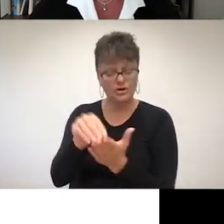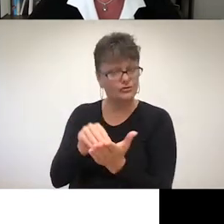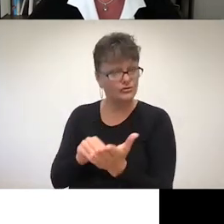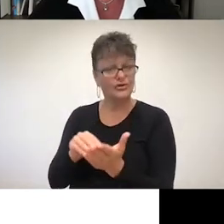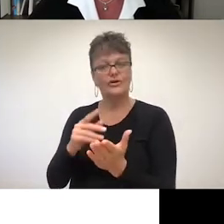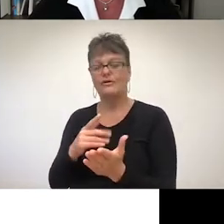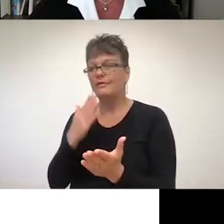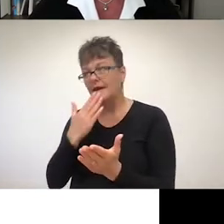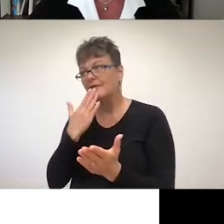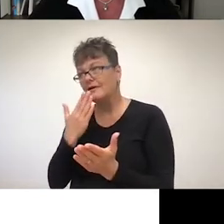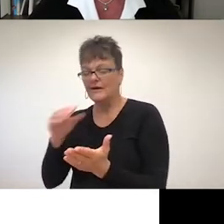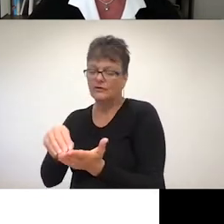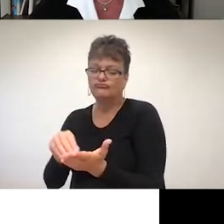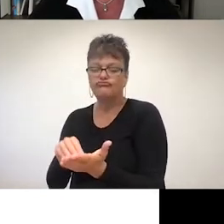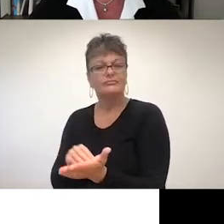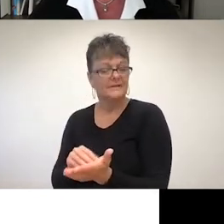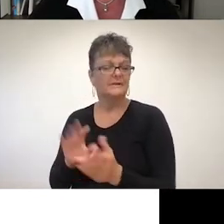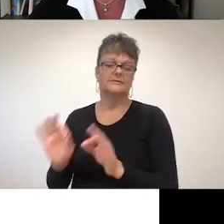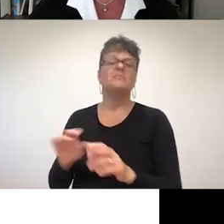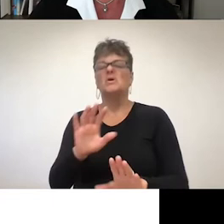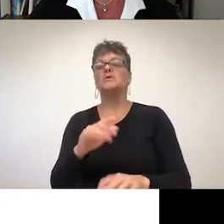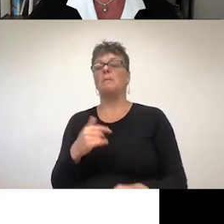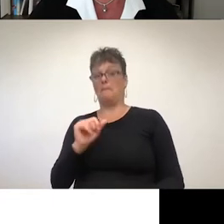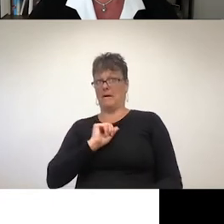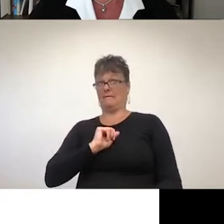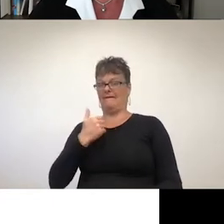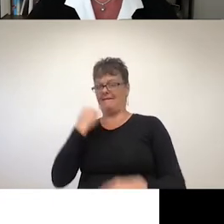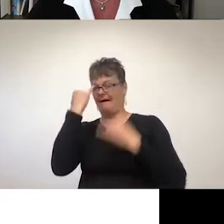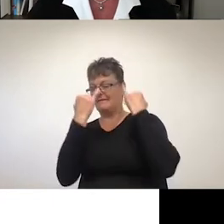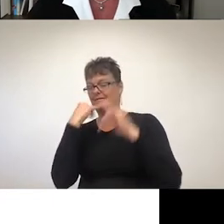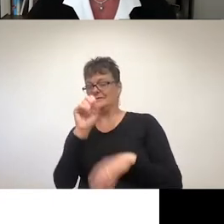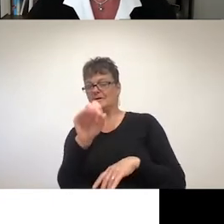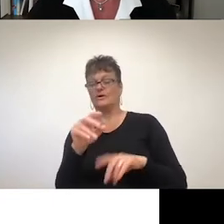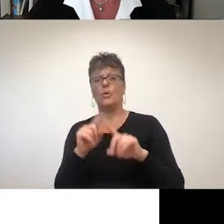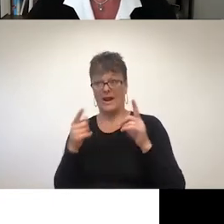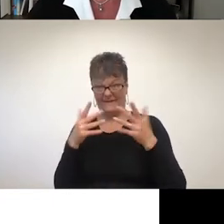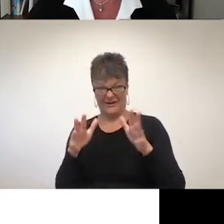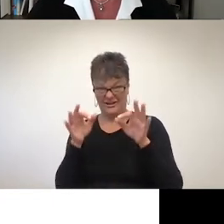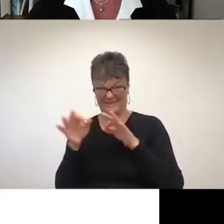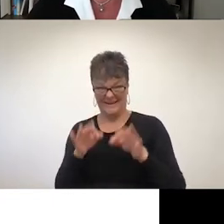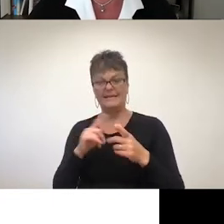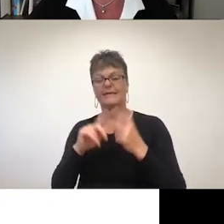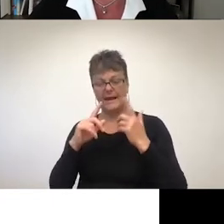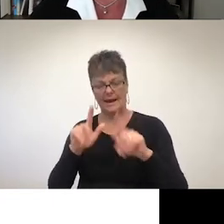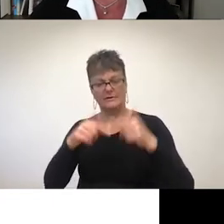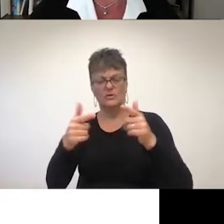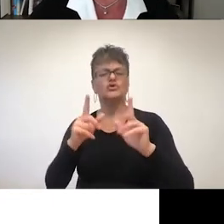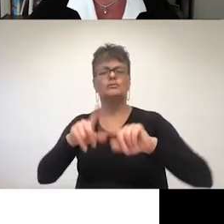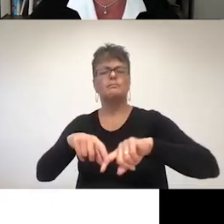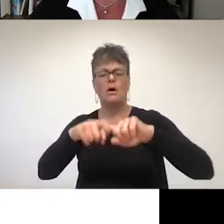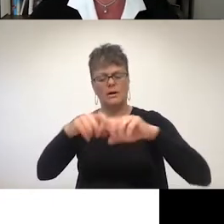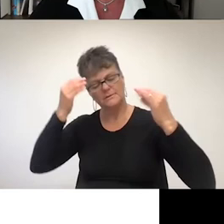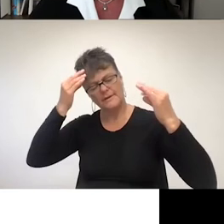ideas to share with you. And then once I kind of get through this section, I am going to invite us to pause, reflect, and share any thoughts and